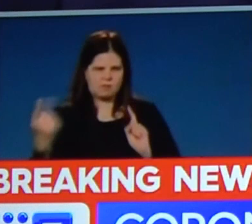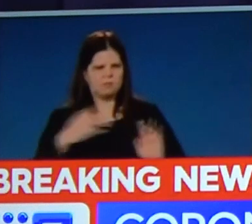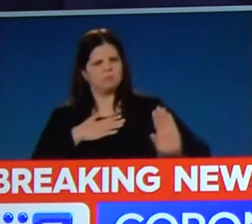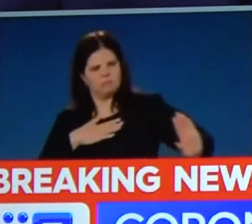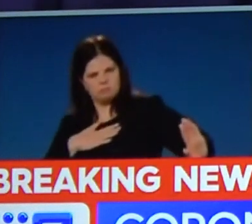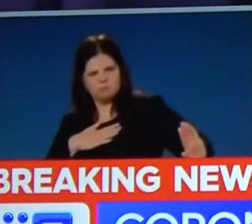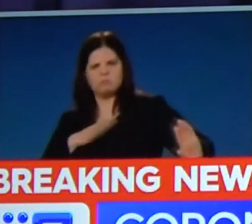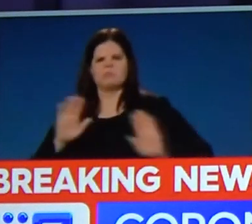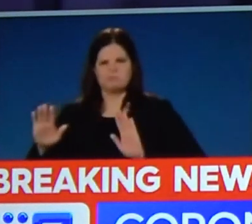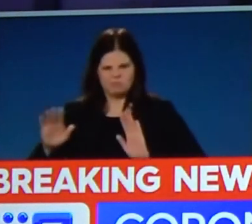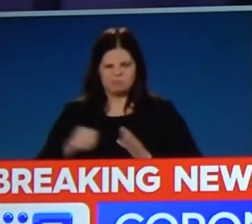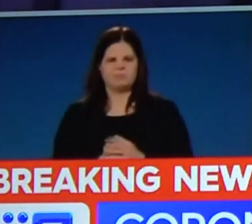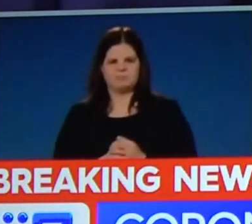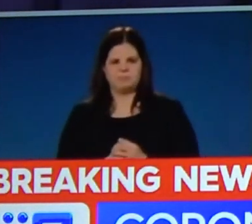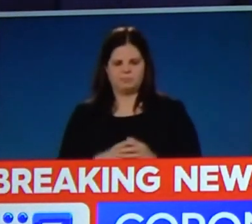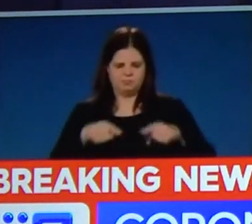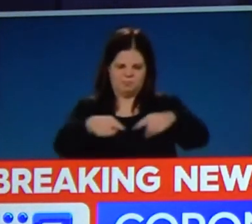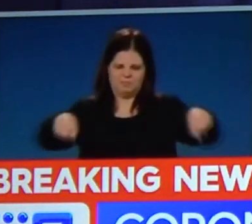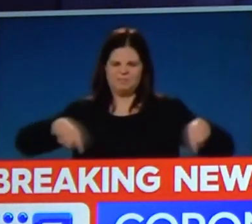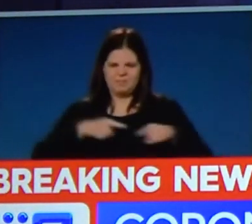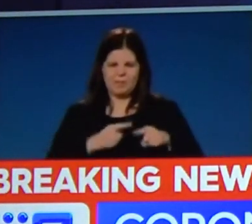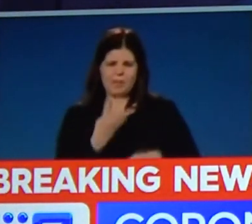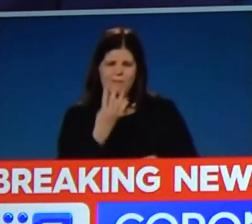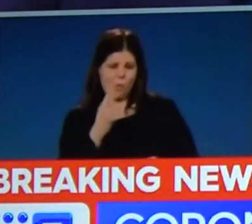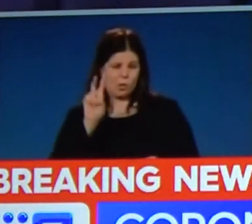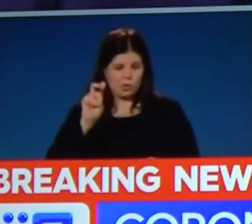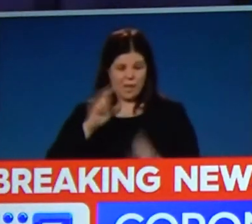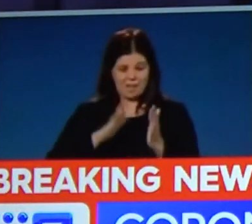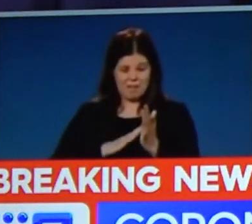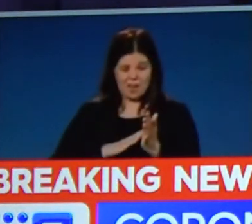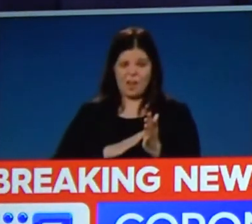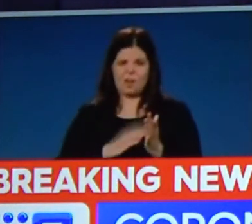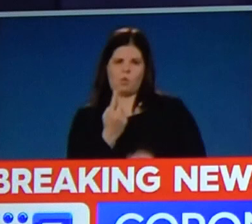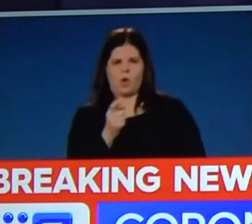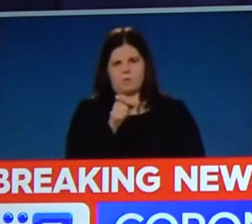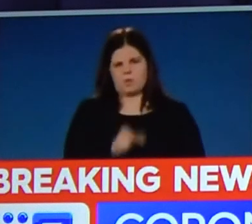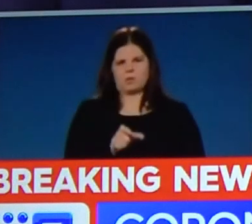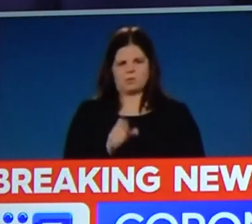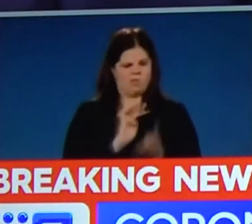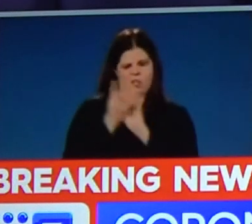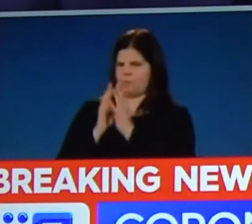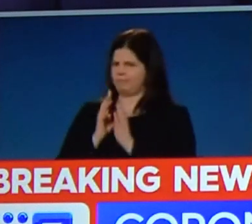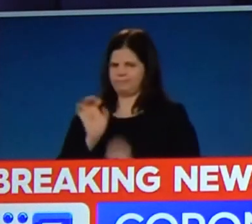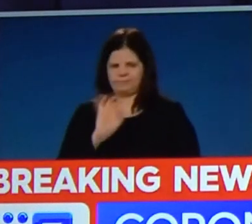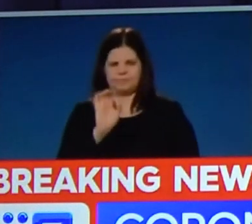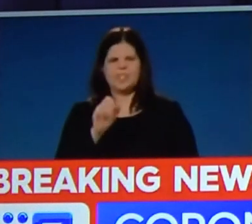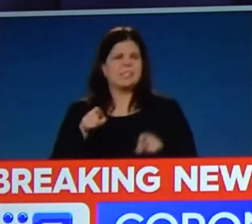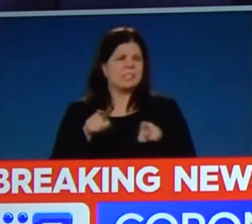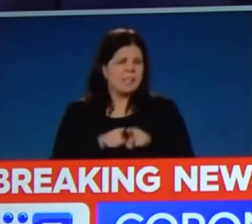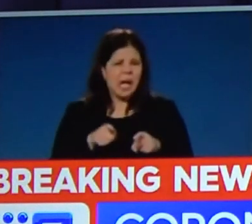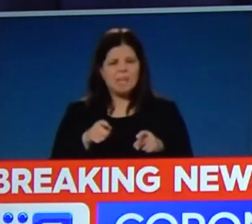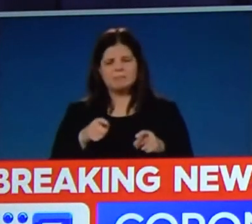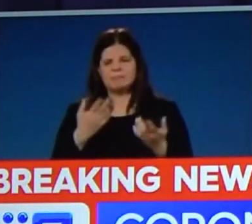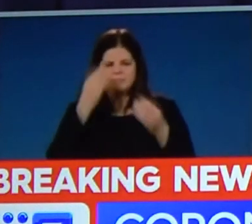principles about 4 square metres per person, and that would apply in a learning environment as much as it would in a work